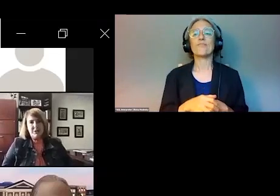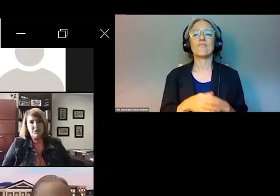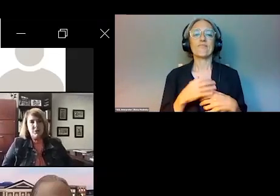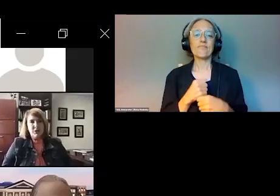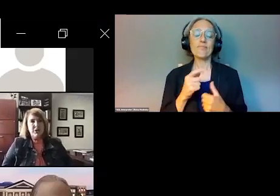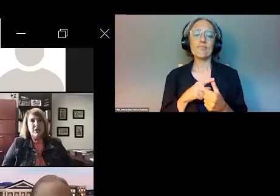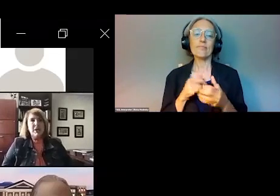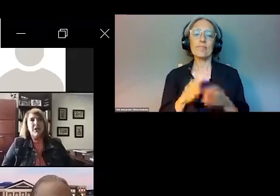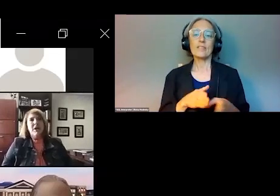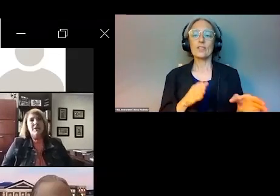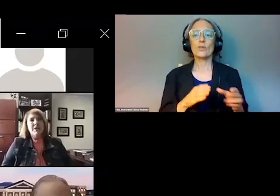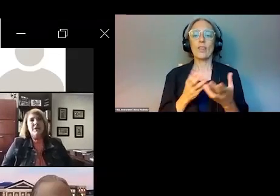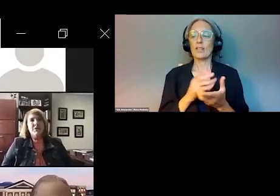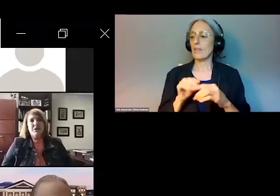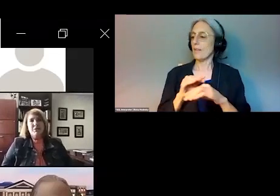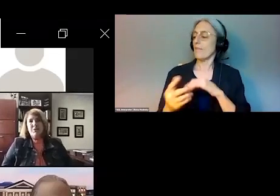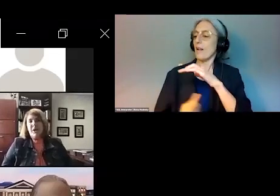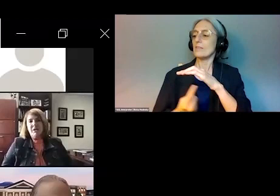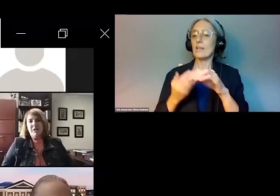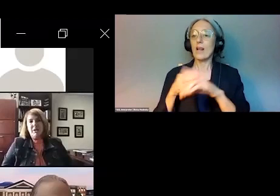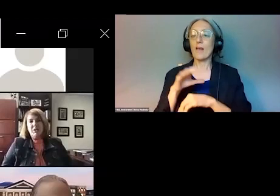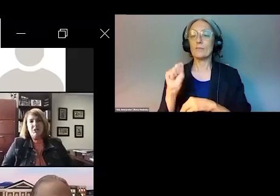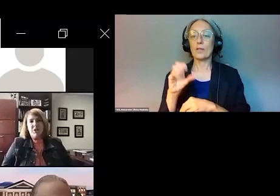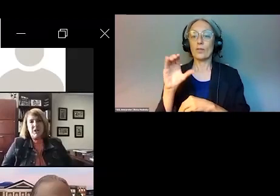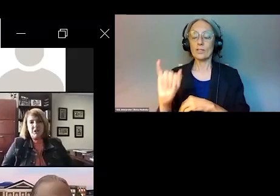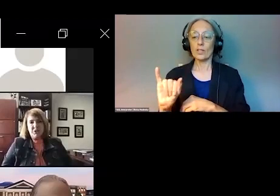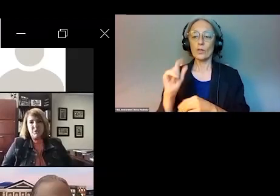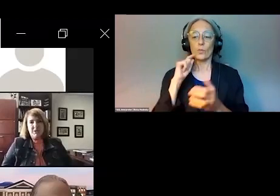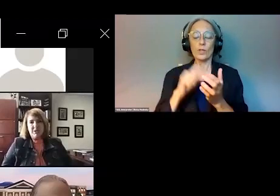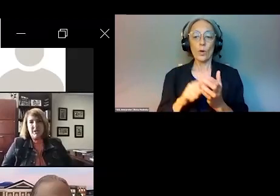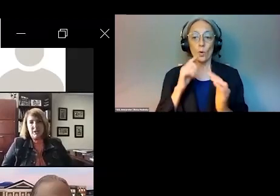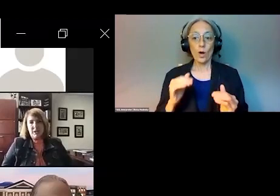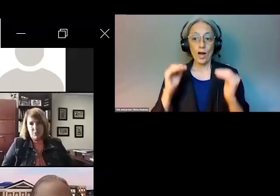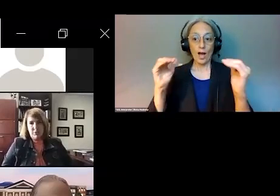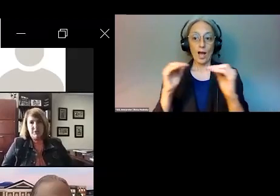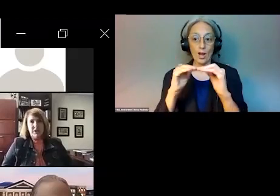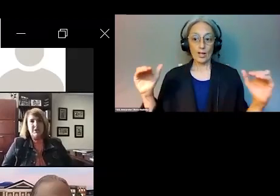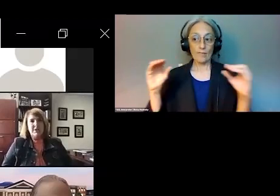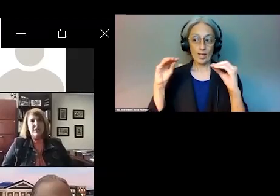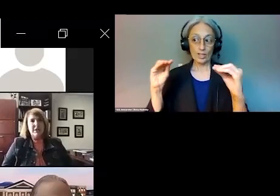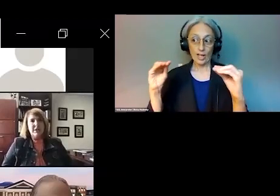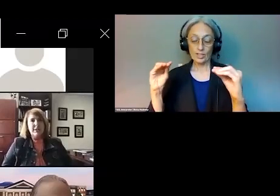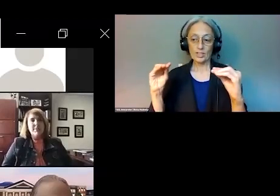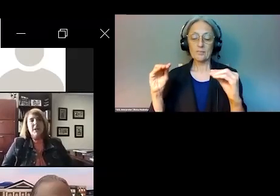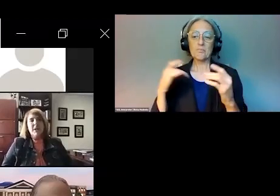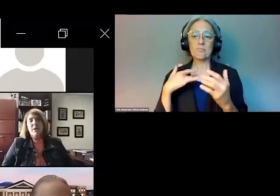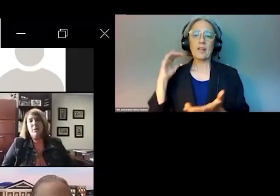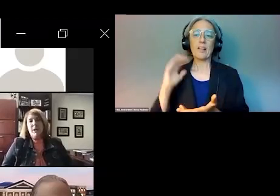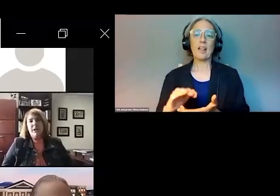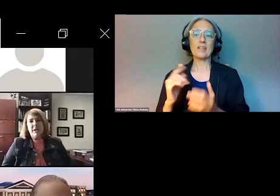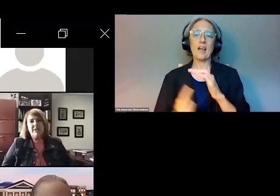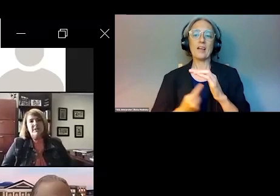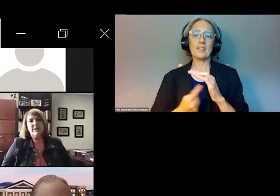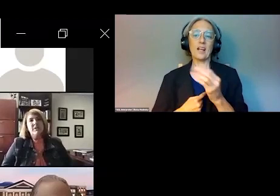after spinal cord injury, we found that participants with higher levels of education were less likely to report feeling isolated. And